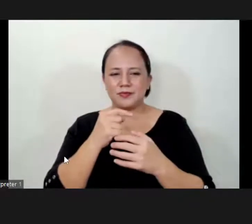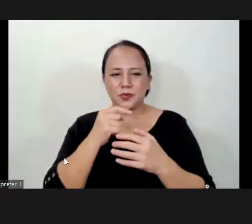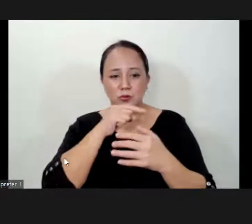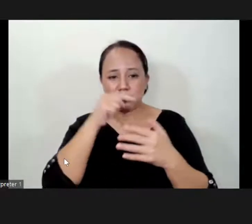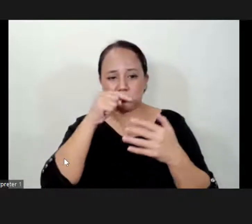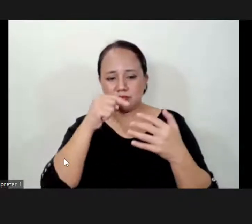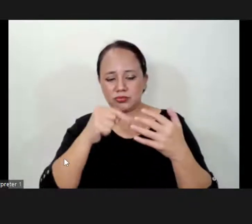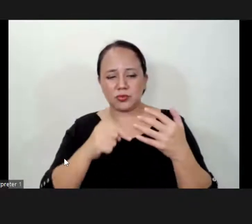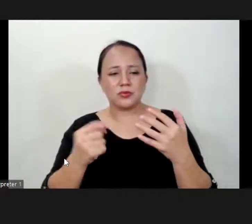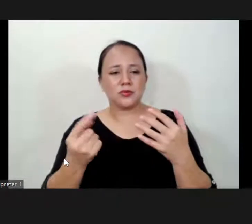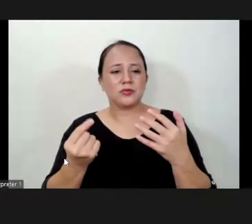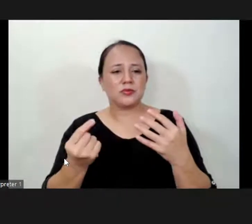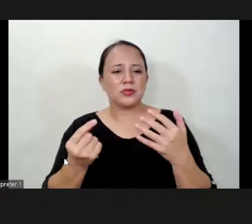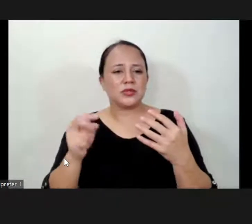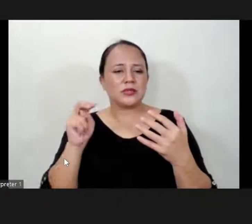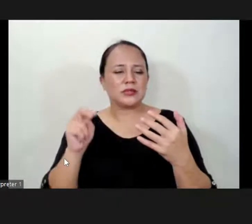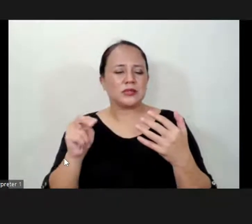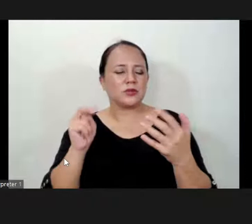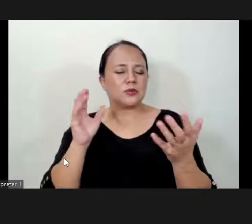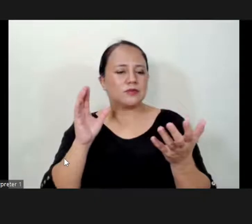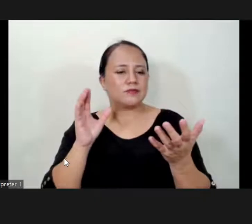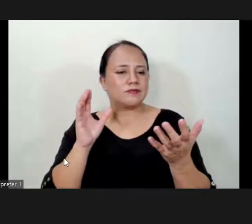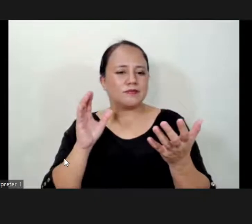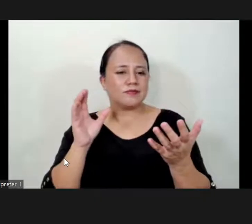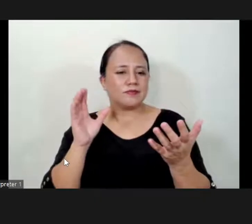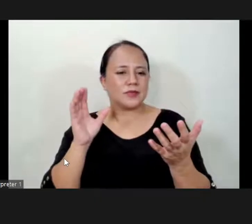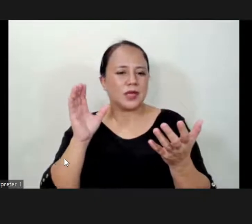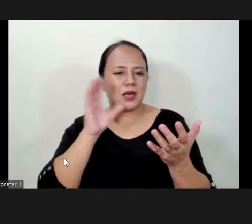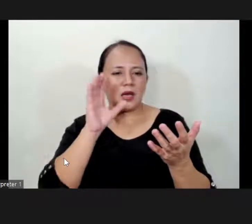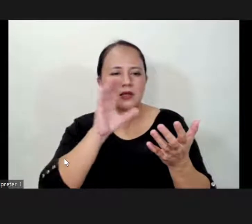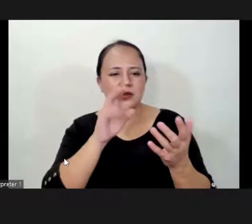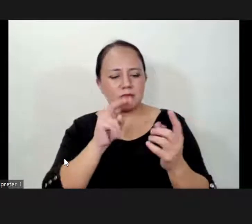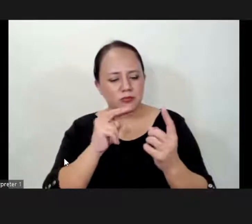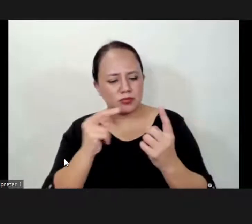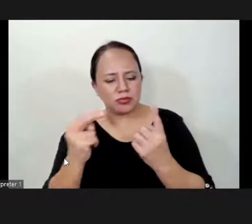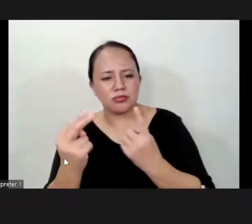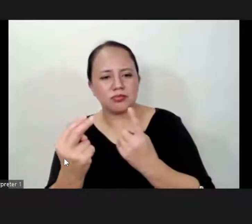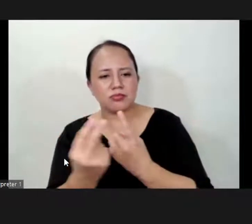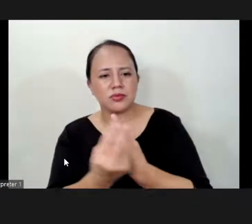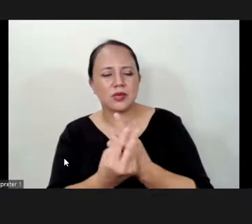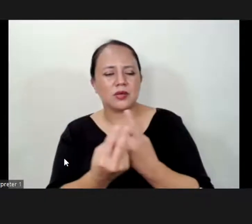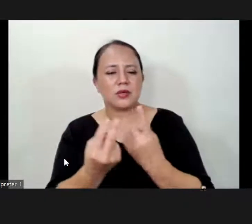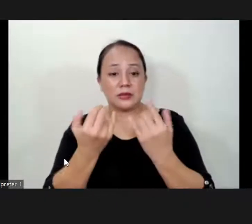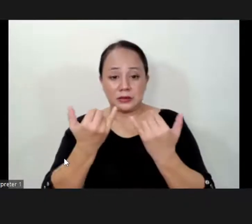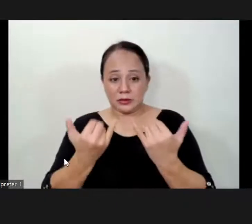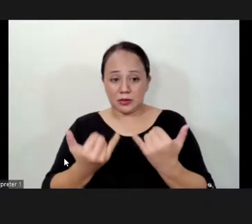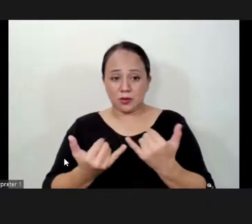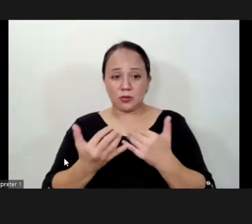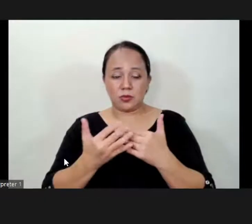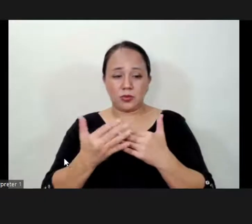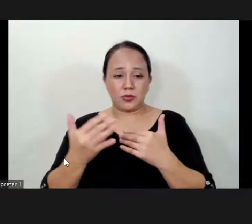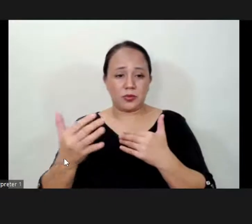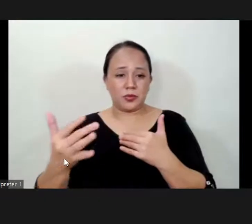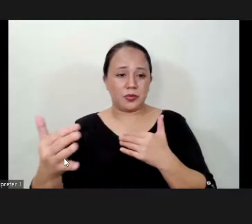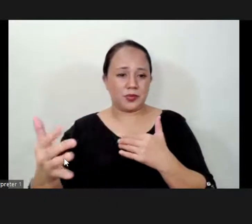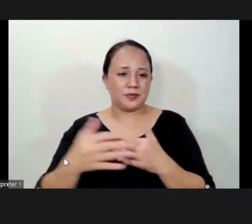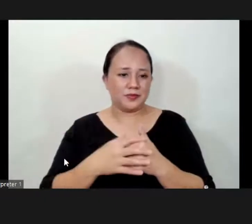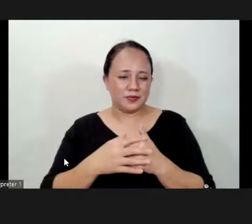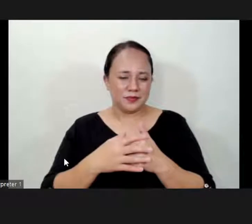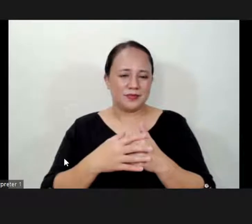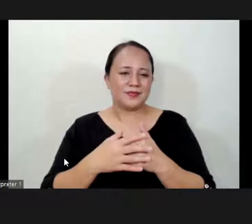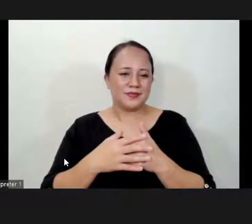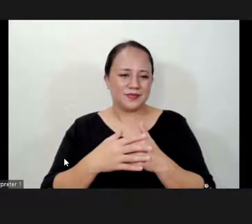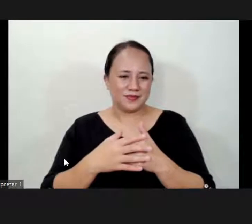need to look into several things from now on till